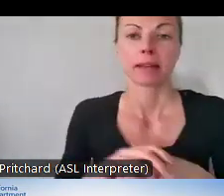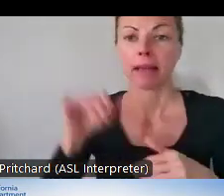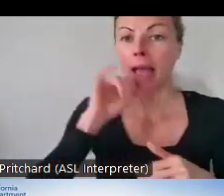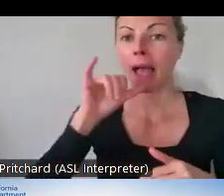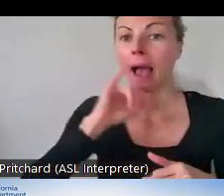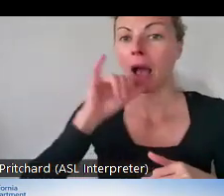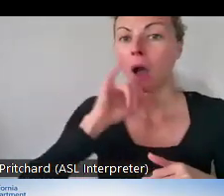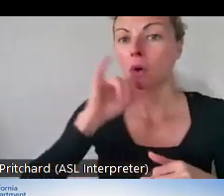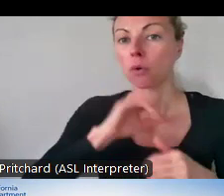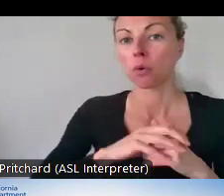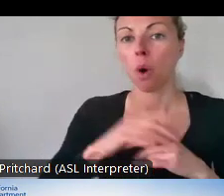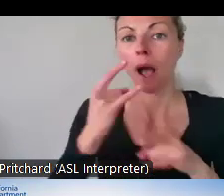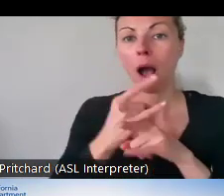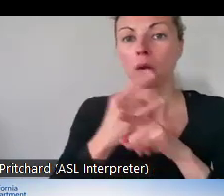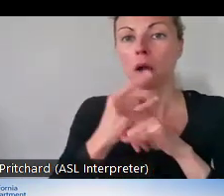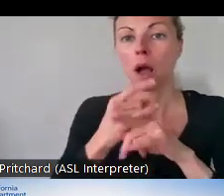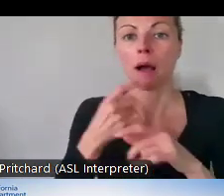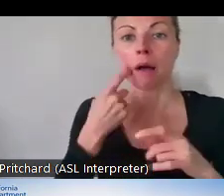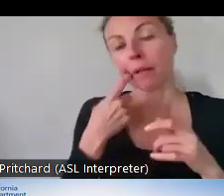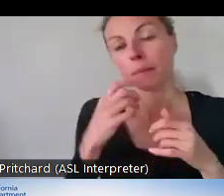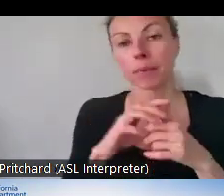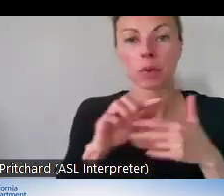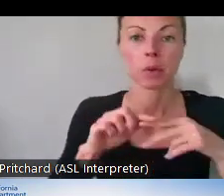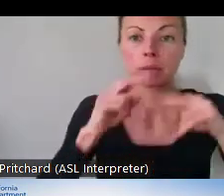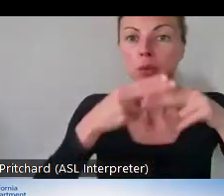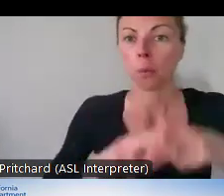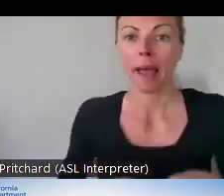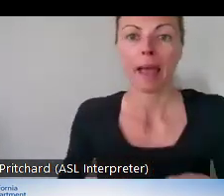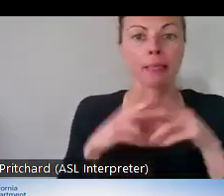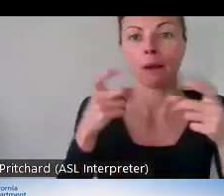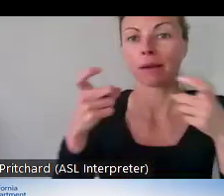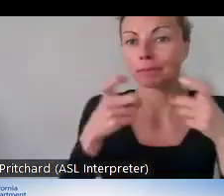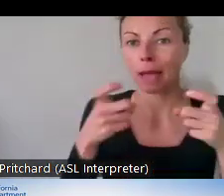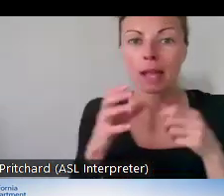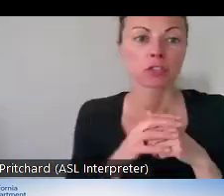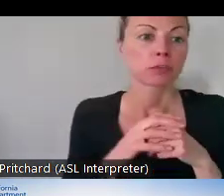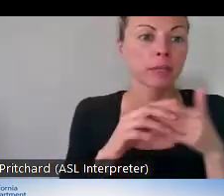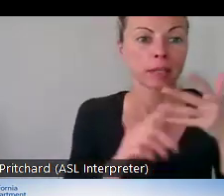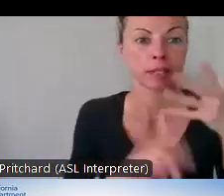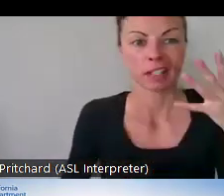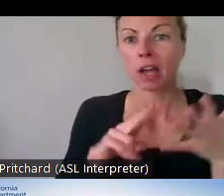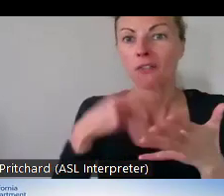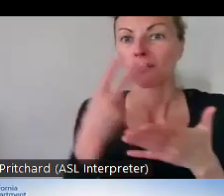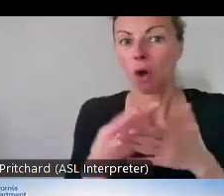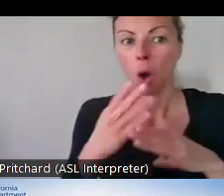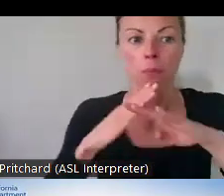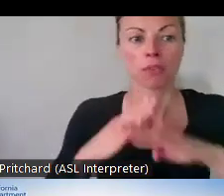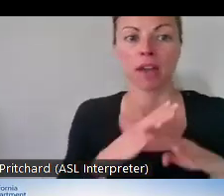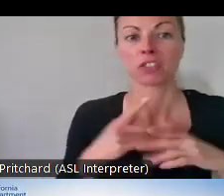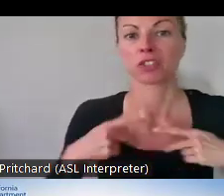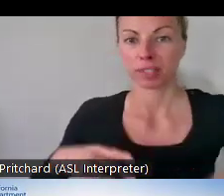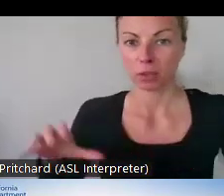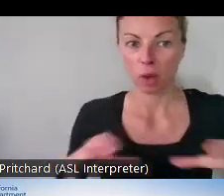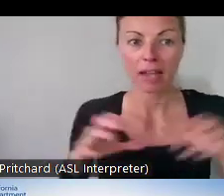abuse, smoking cessation, weight loss, stress management, falls prevention of physical activity, and improving nutrition. These programs